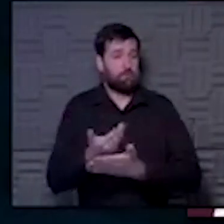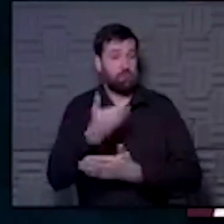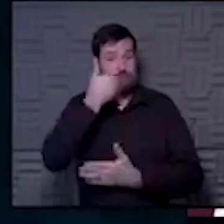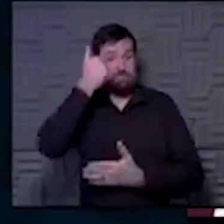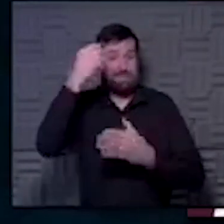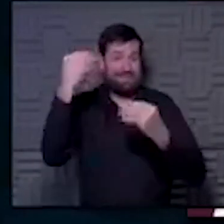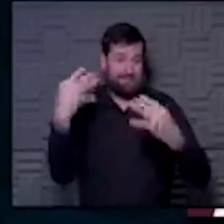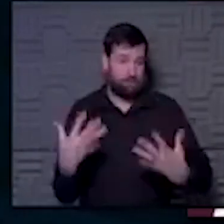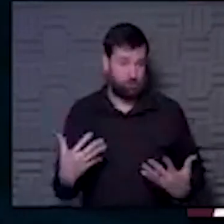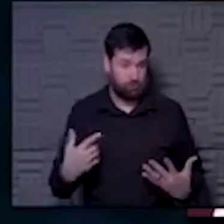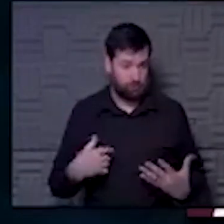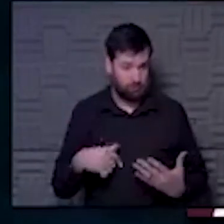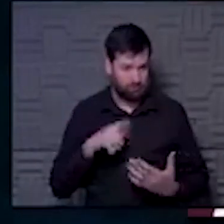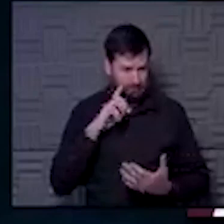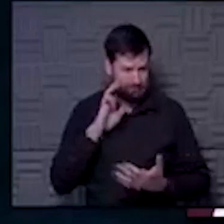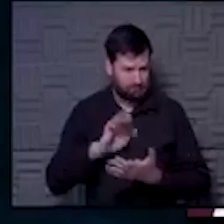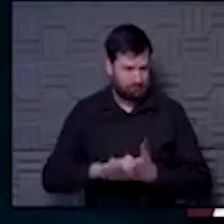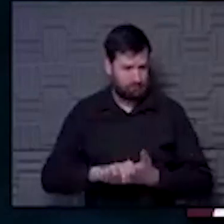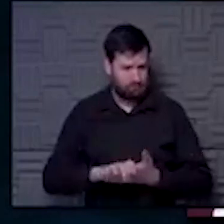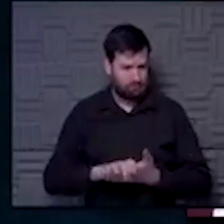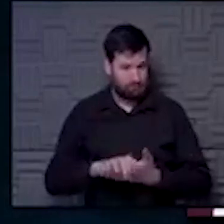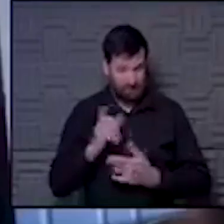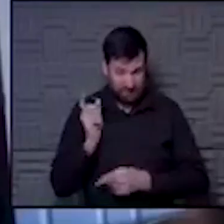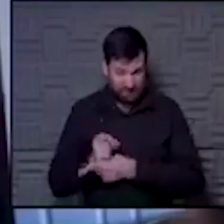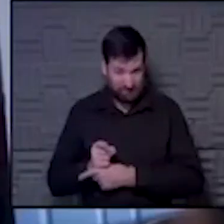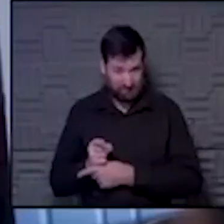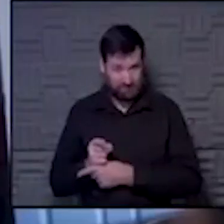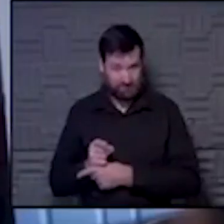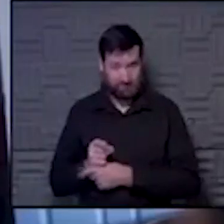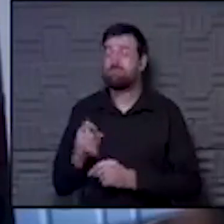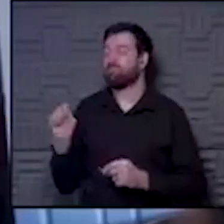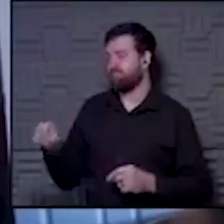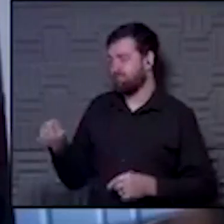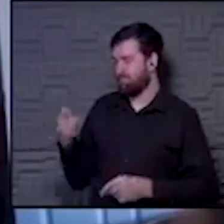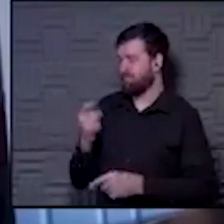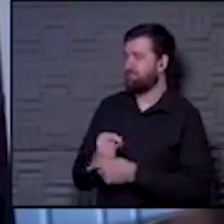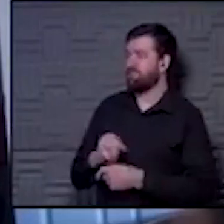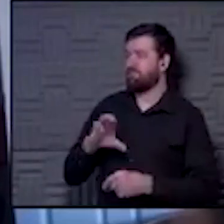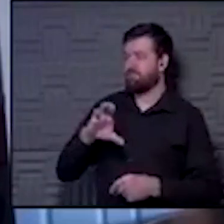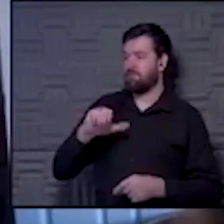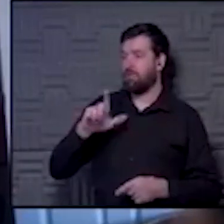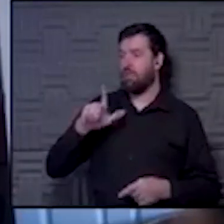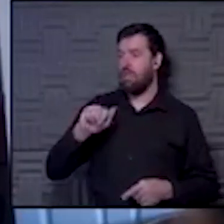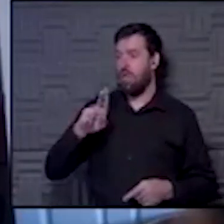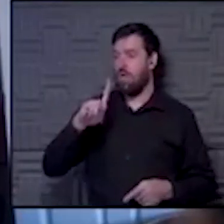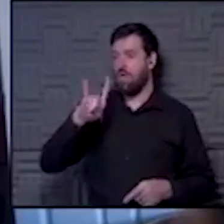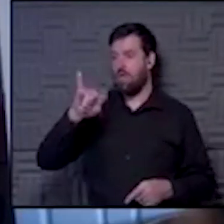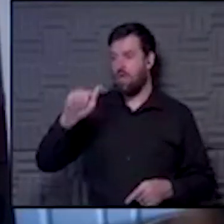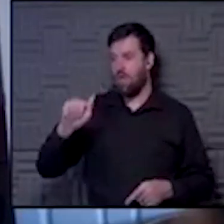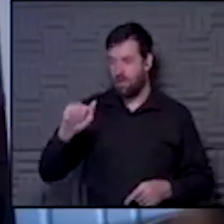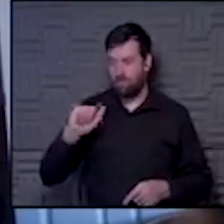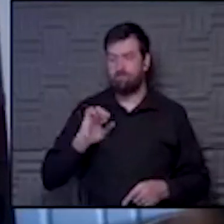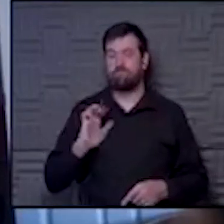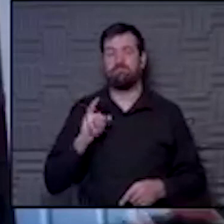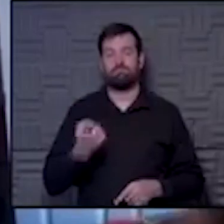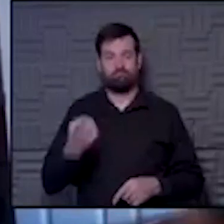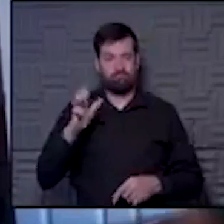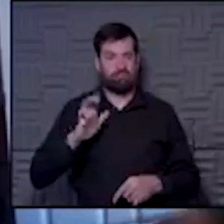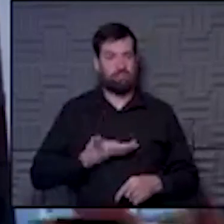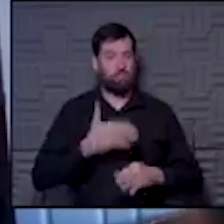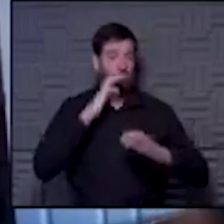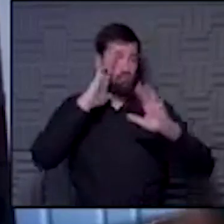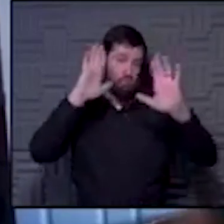today. I believe is that right? Yeah, that's right. Claudia is with me. Claudia is one of our